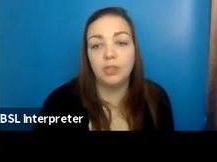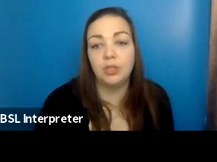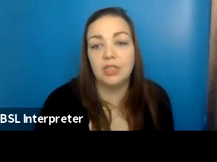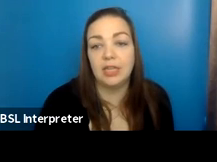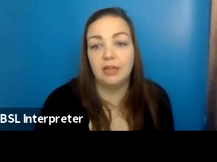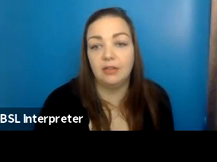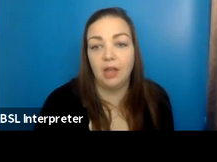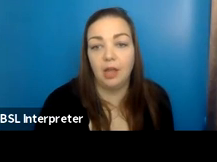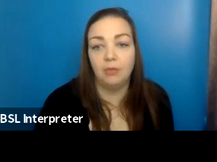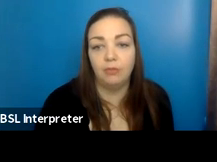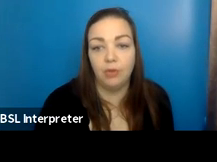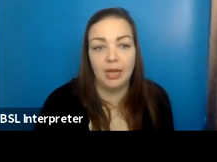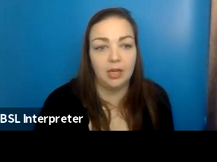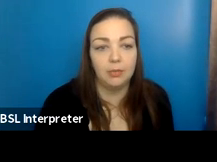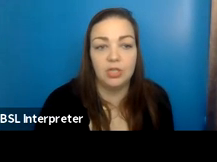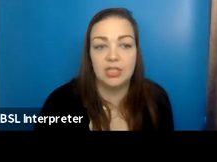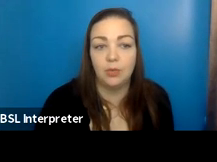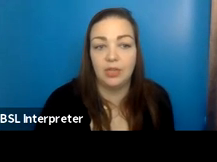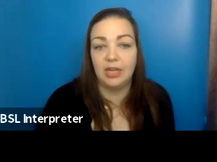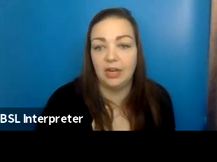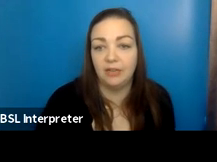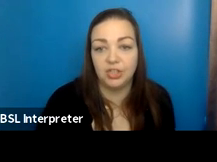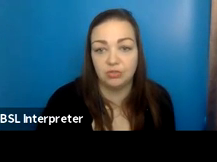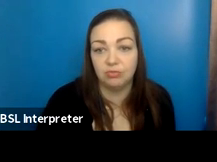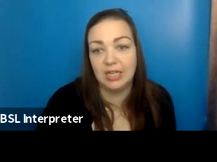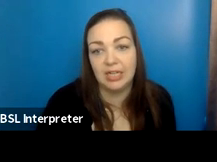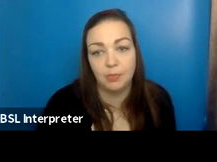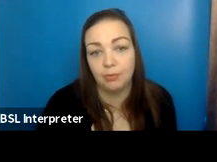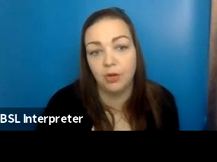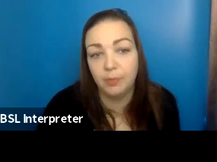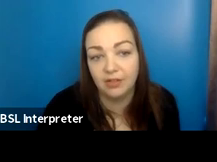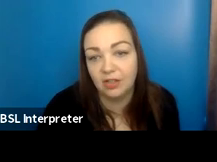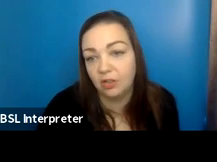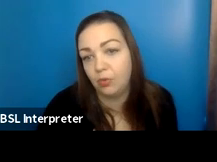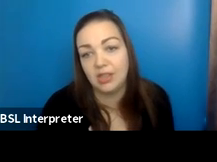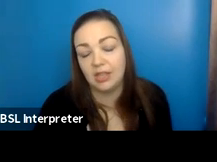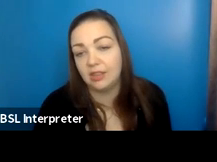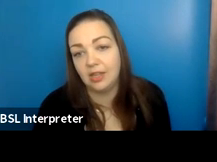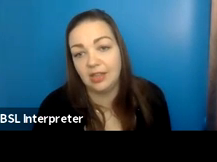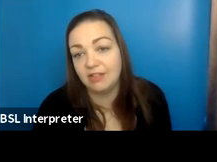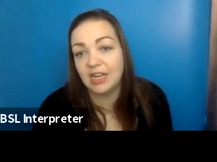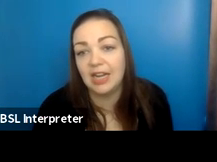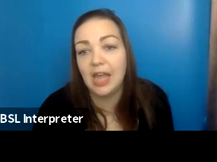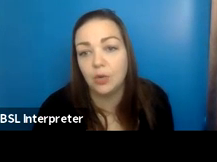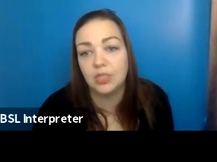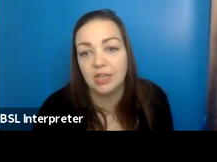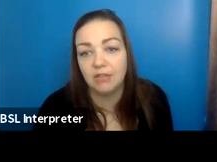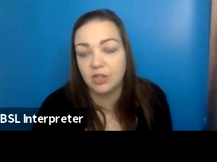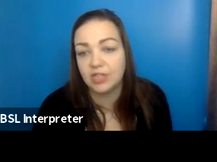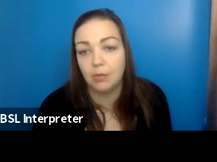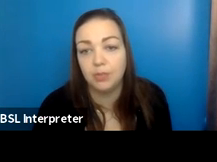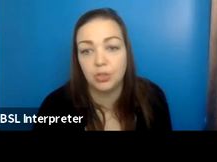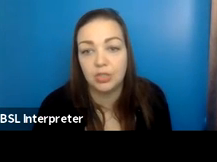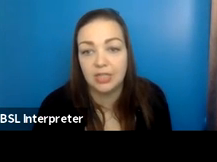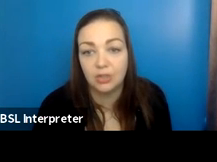The opportunities for the Black community within innovation really need to be improved, because at this point that there isn't any equity, there